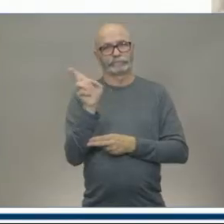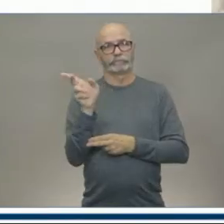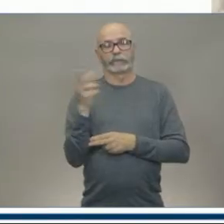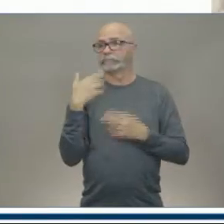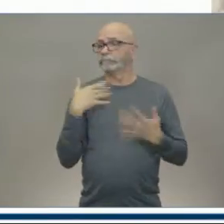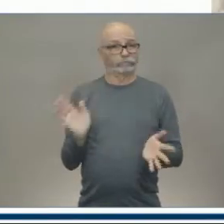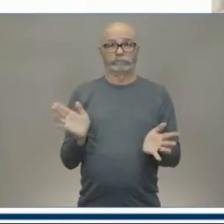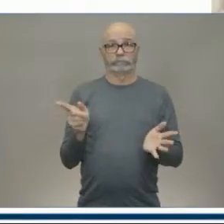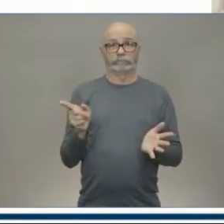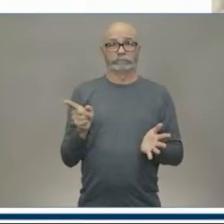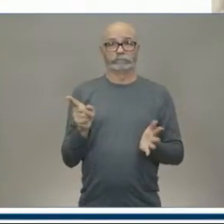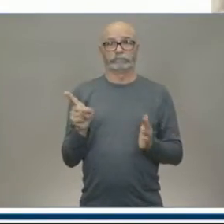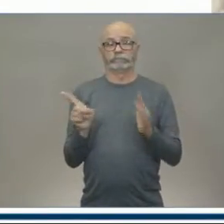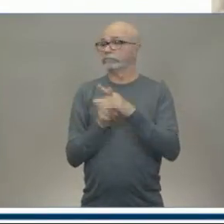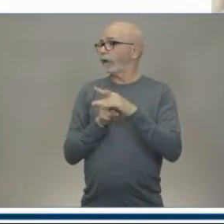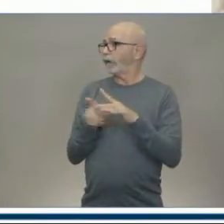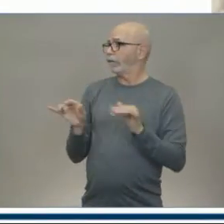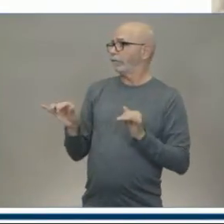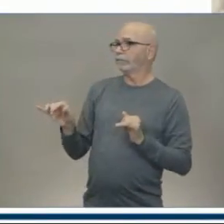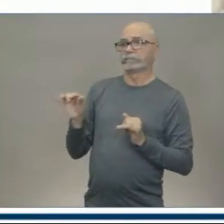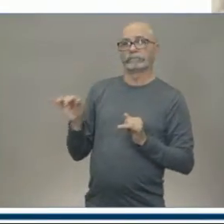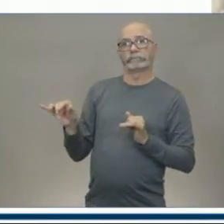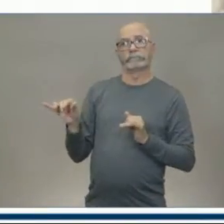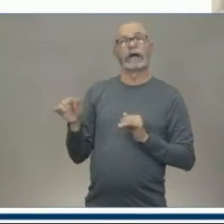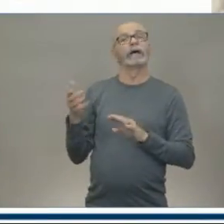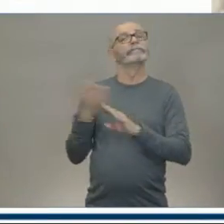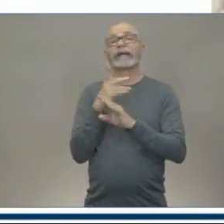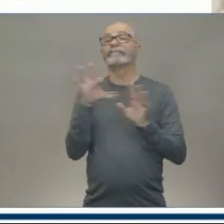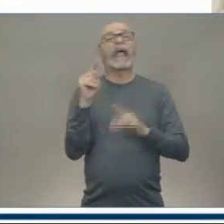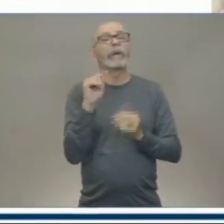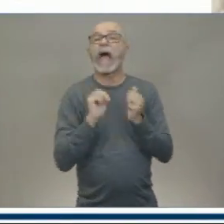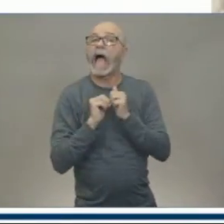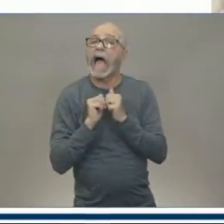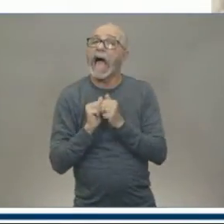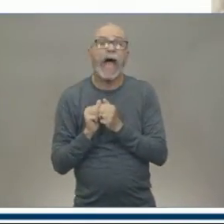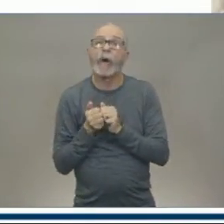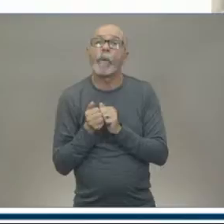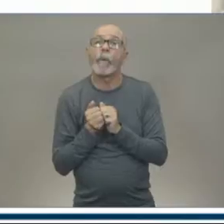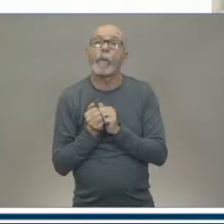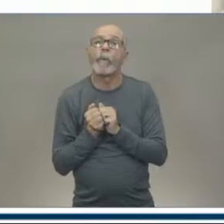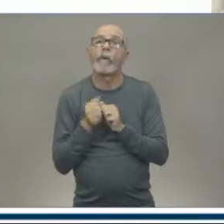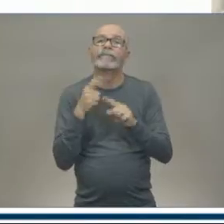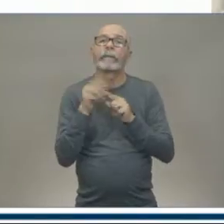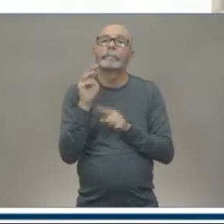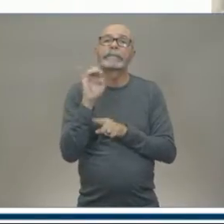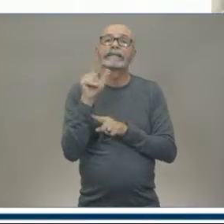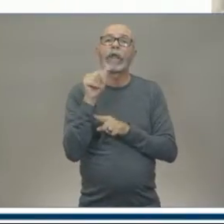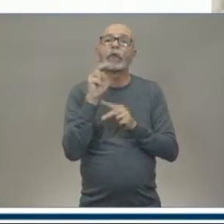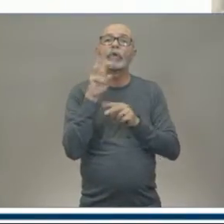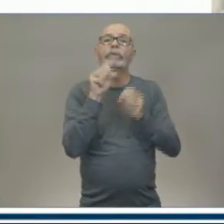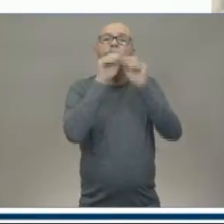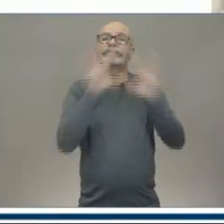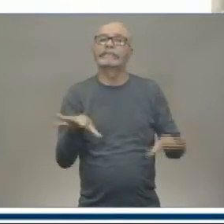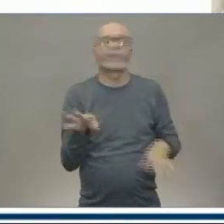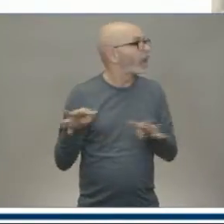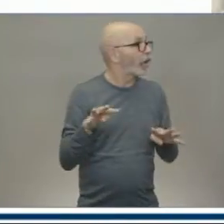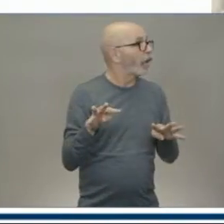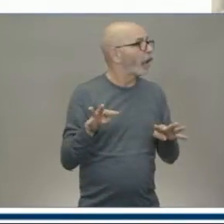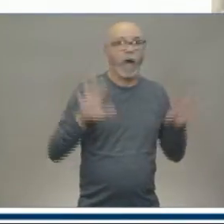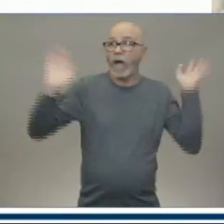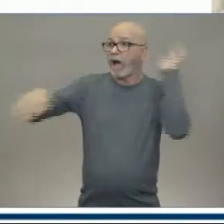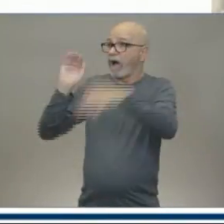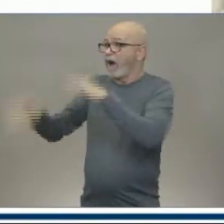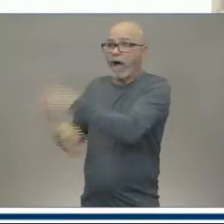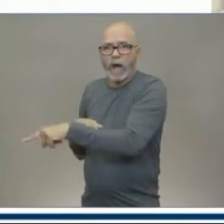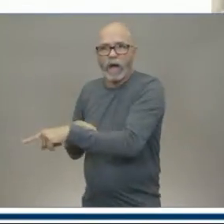week, and they said that the province wasn't proactive enough, in their view, in the way that